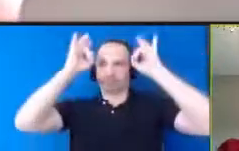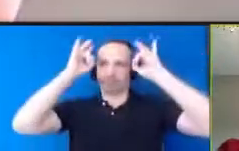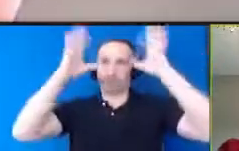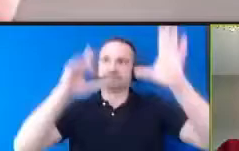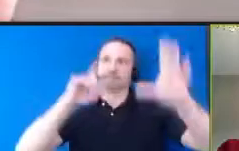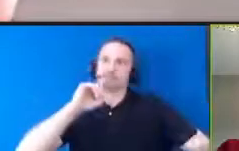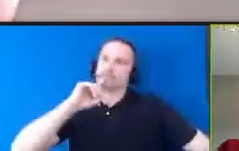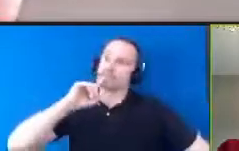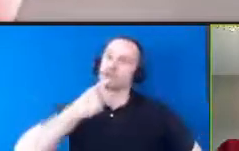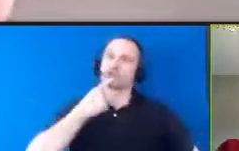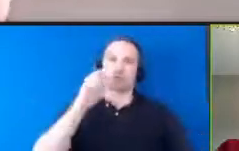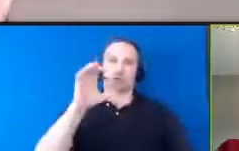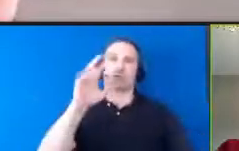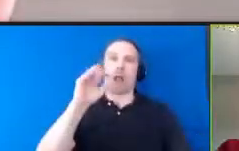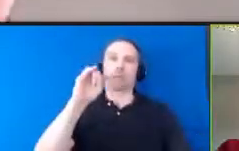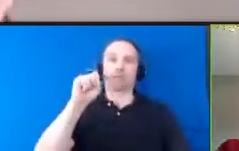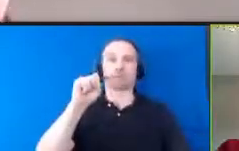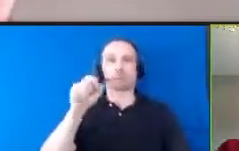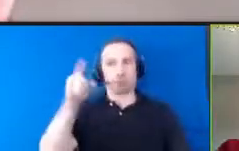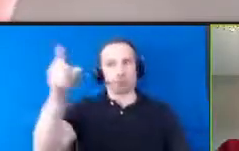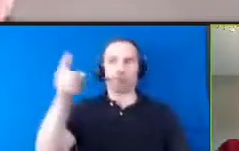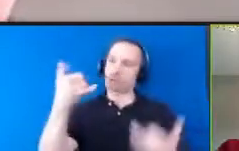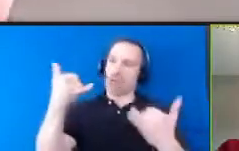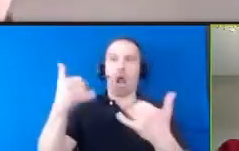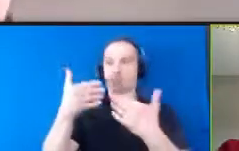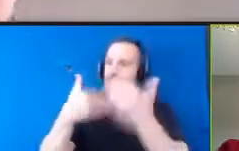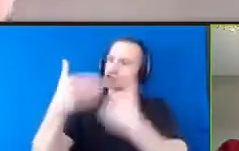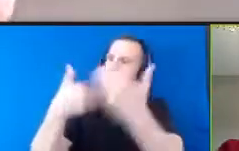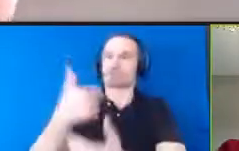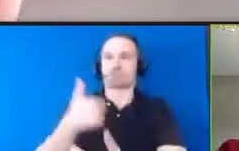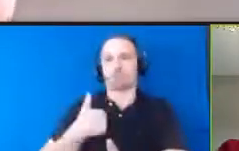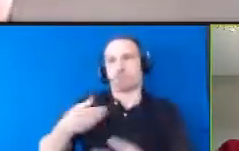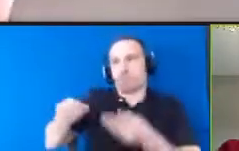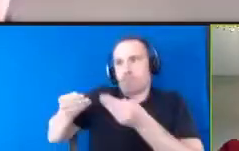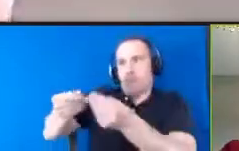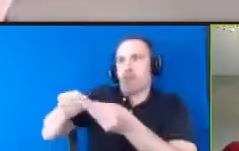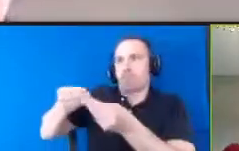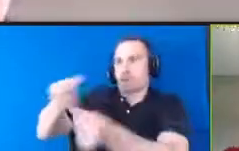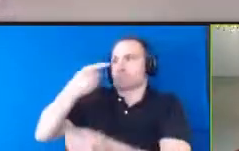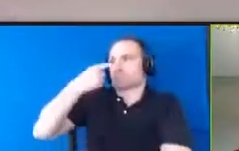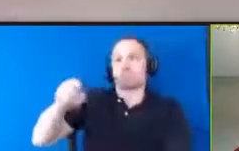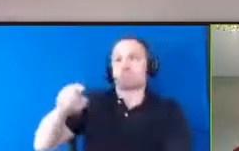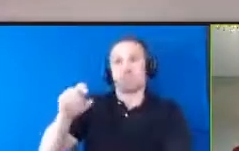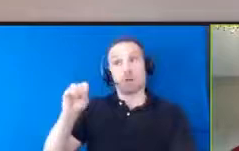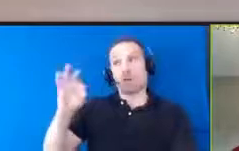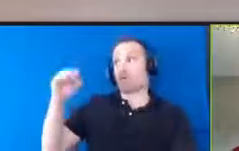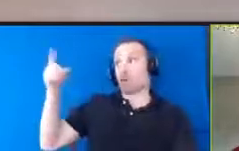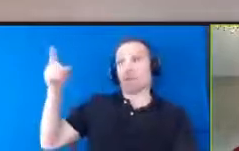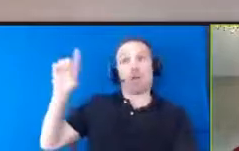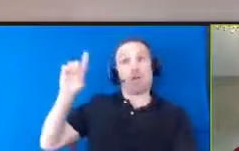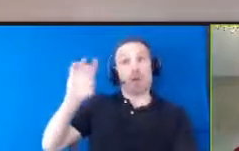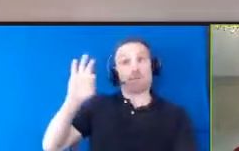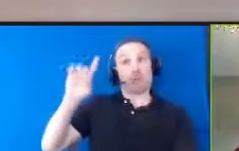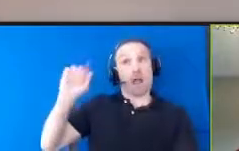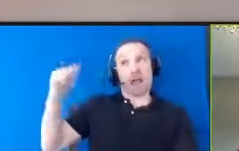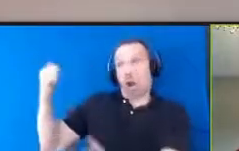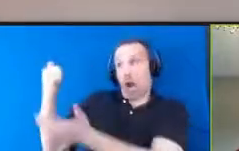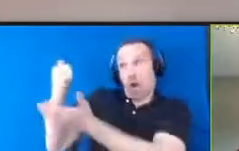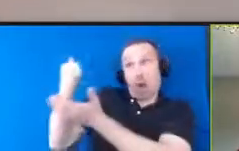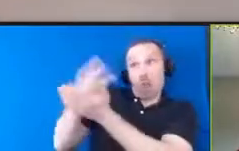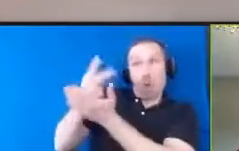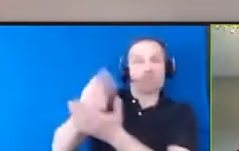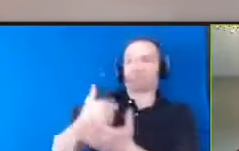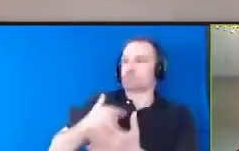the costs, but just start making it. So if it gets approved, we can roll it out right away. So it was really to just help address a public